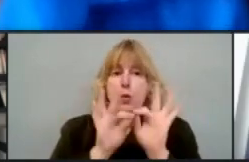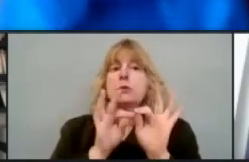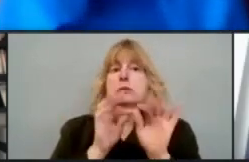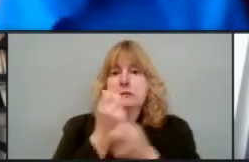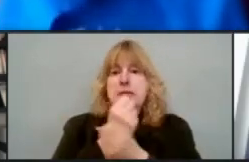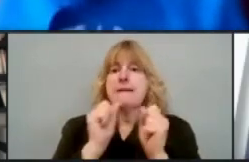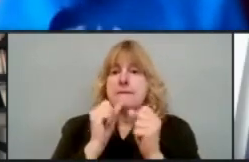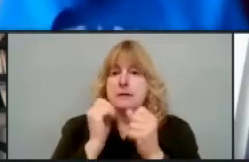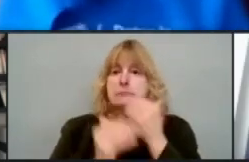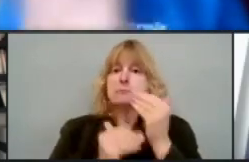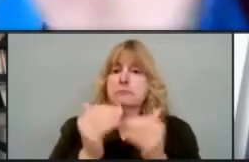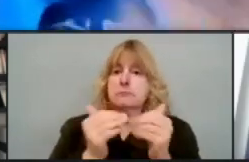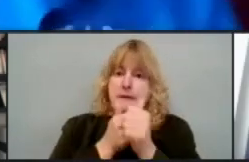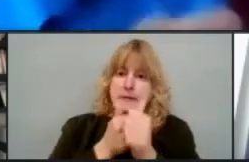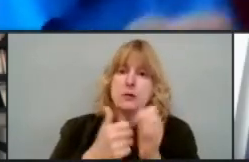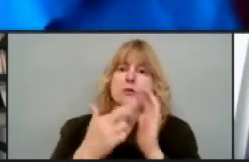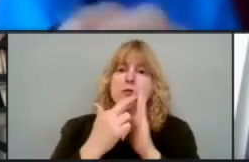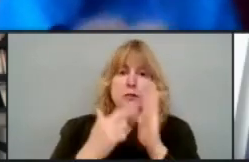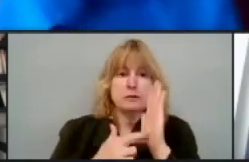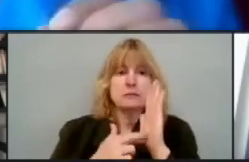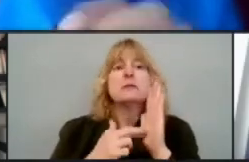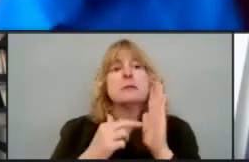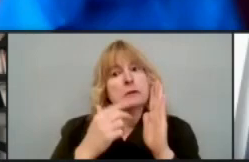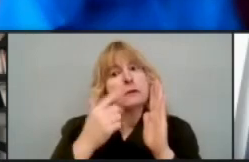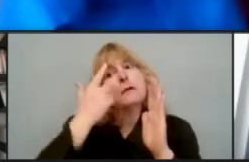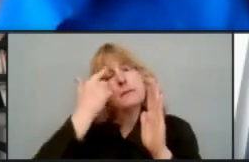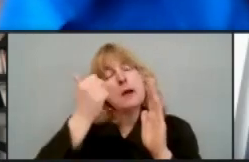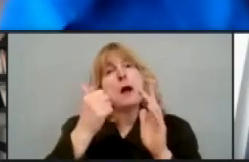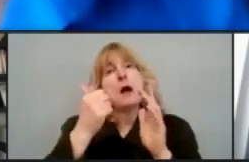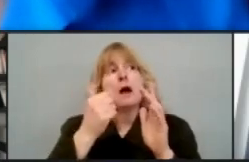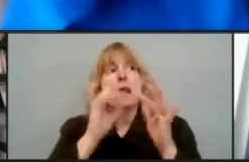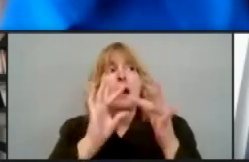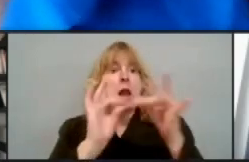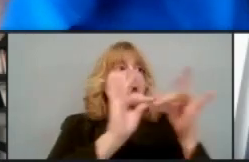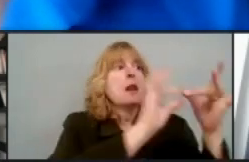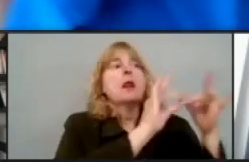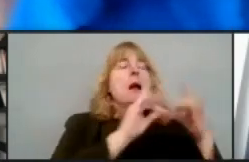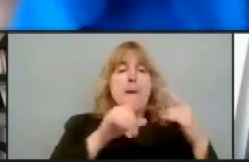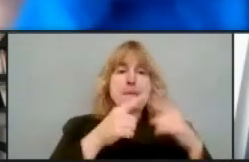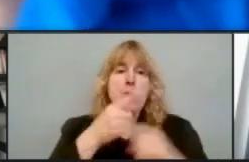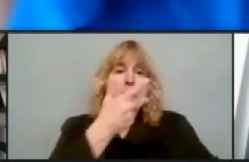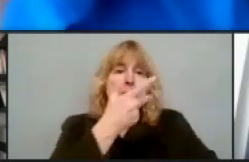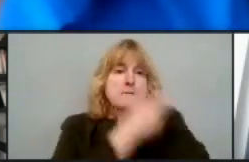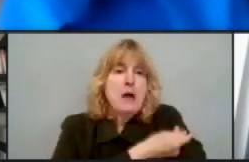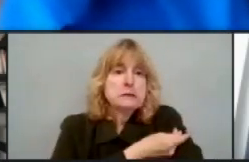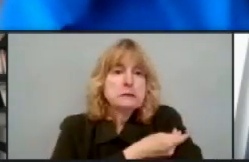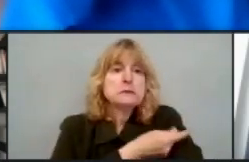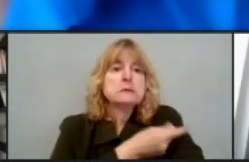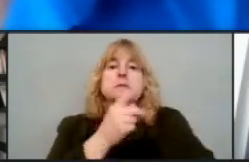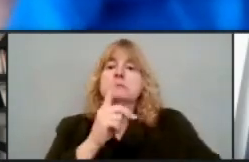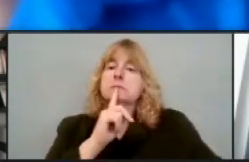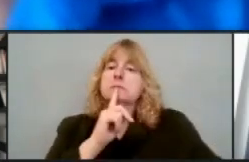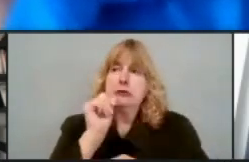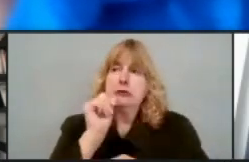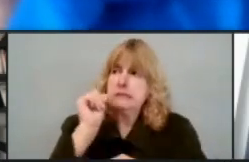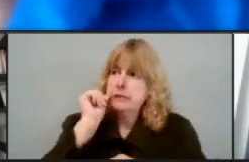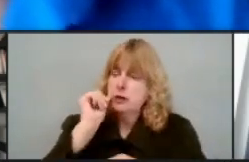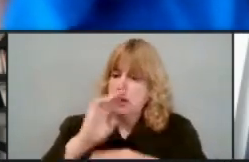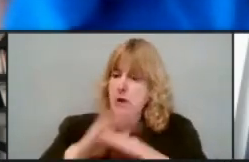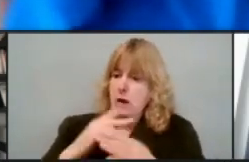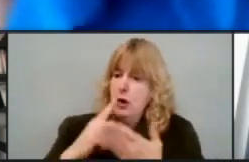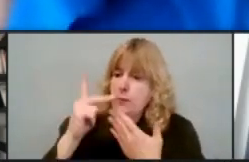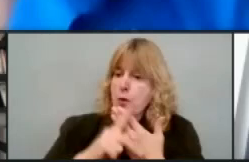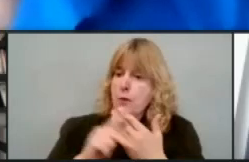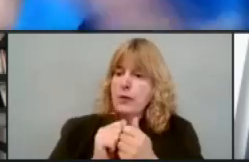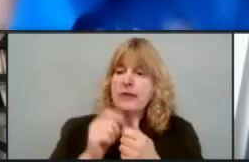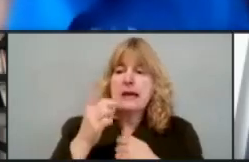procedures, because with all of the talk about the vaccine, I believe yesterday, in fact, we were on a program with Dr.